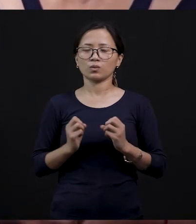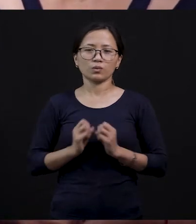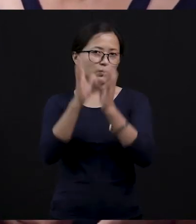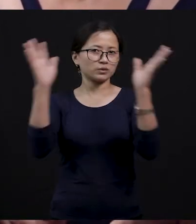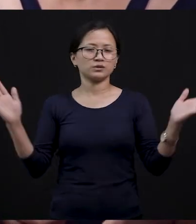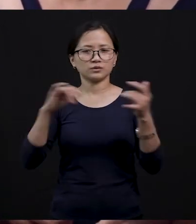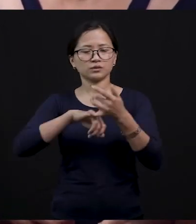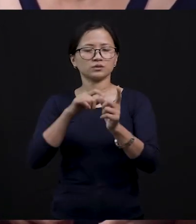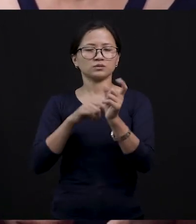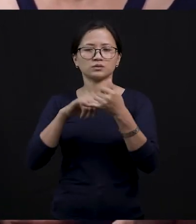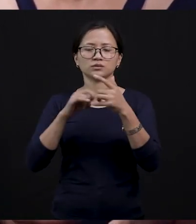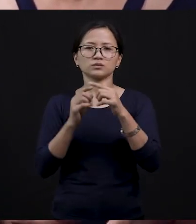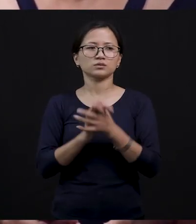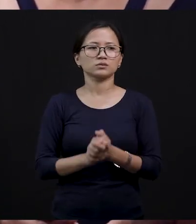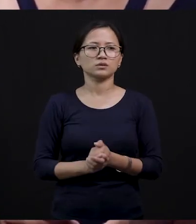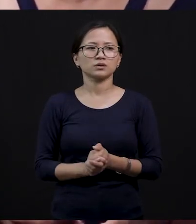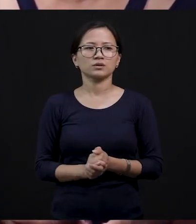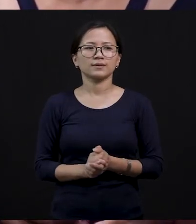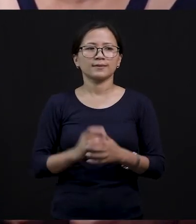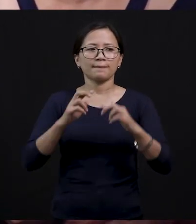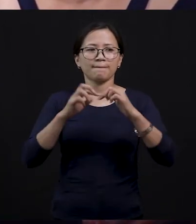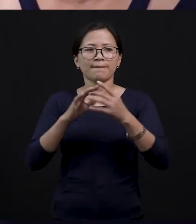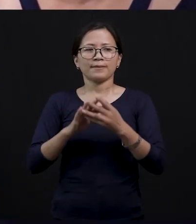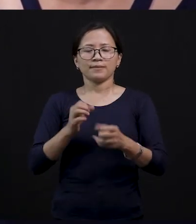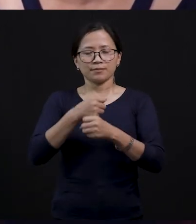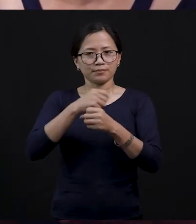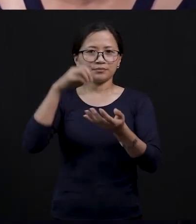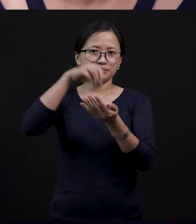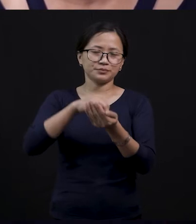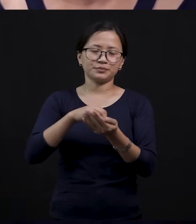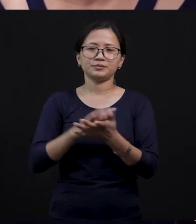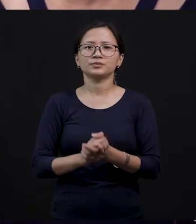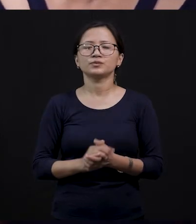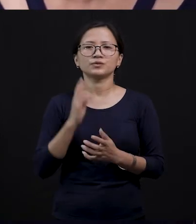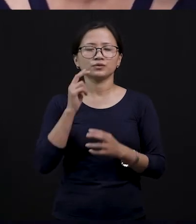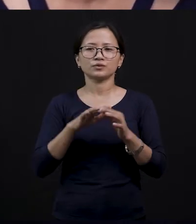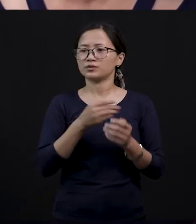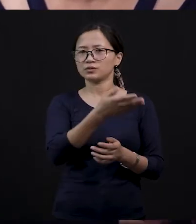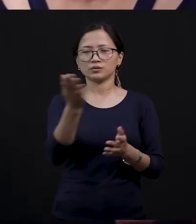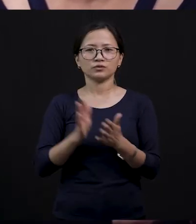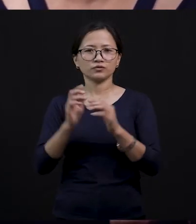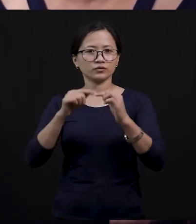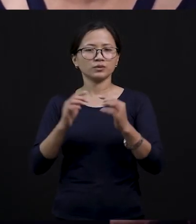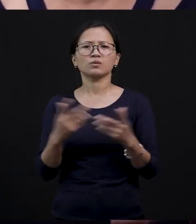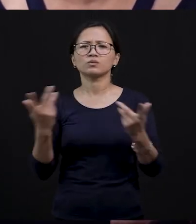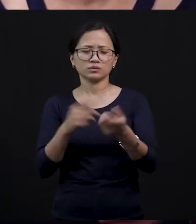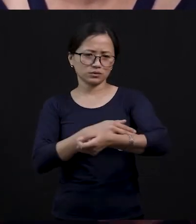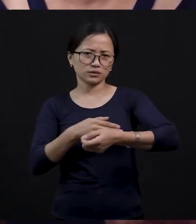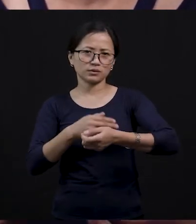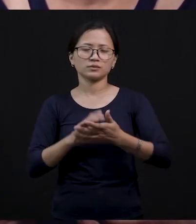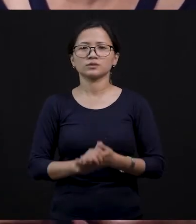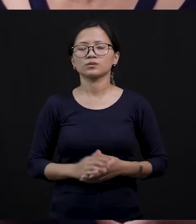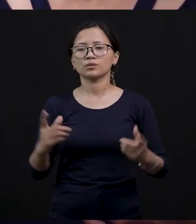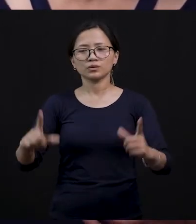system. The ballot used by the voter to cast his vote does not mention. So if you are voting, you don't have to say what your name is,